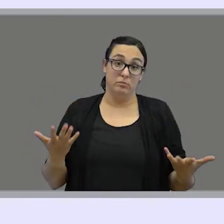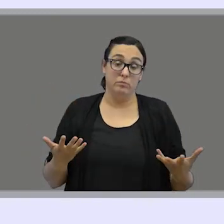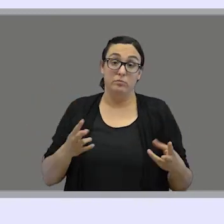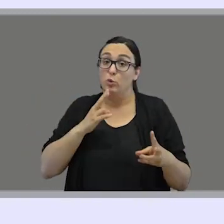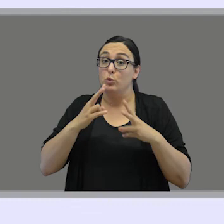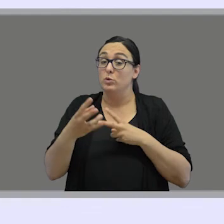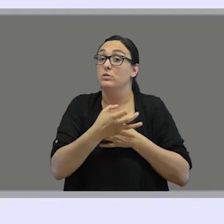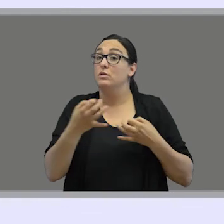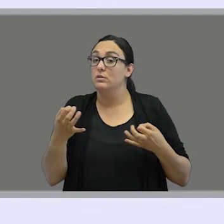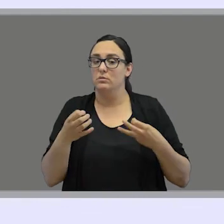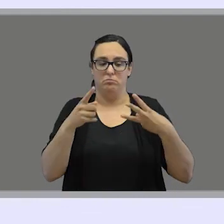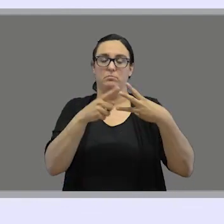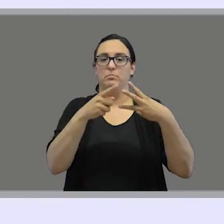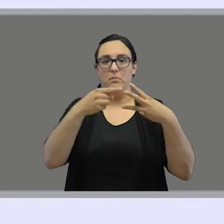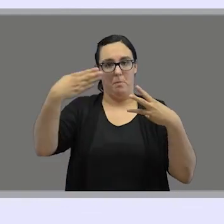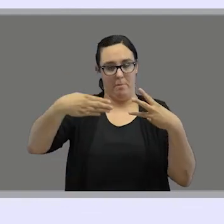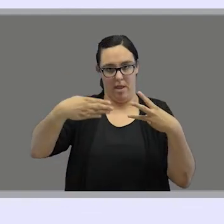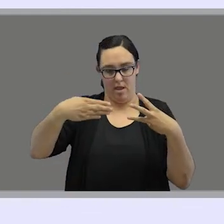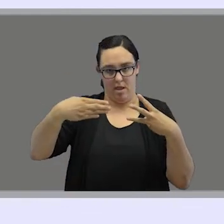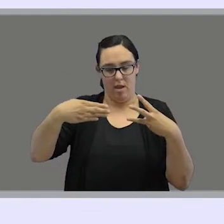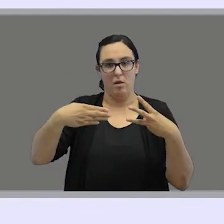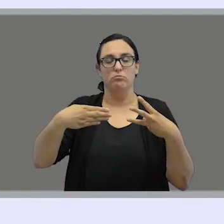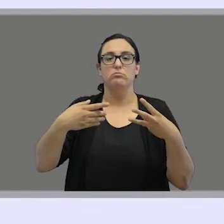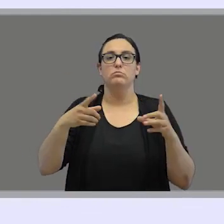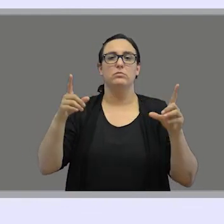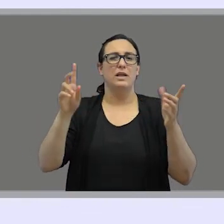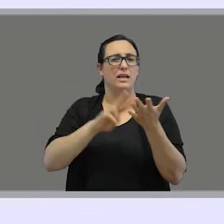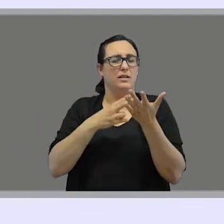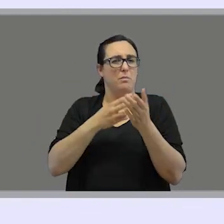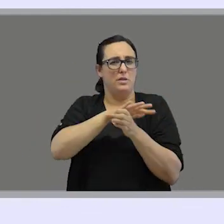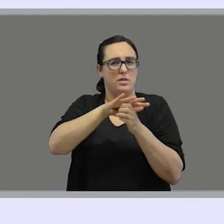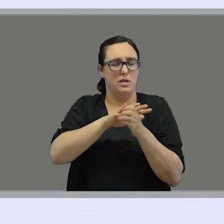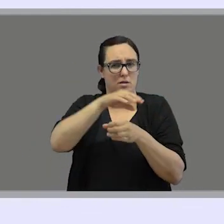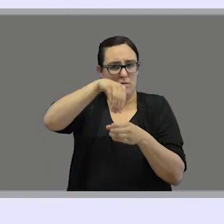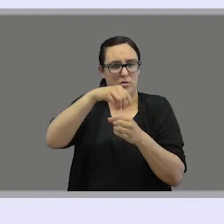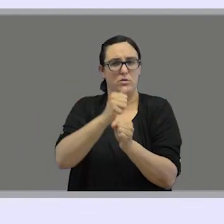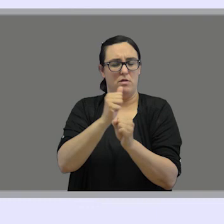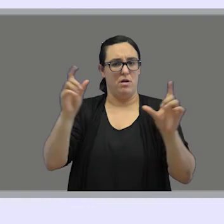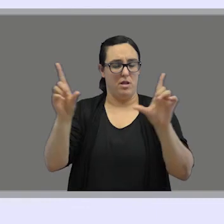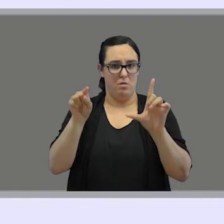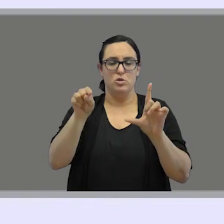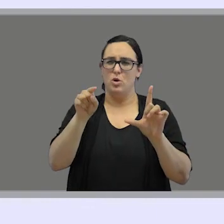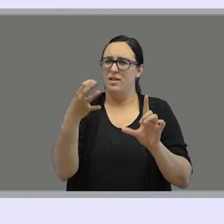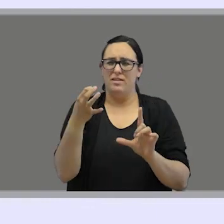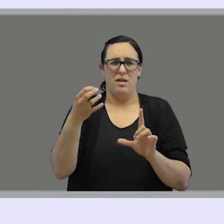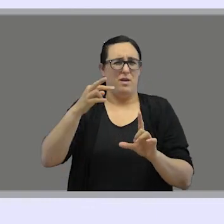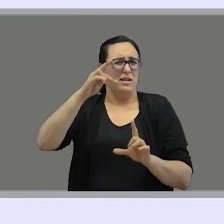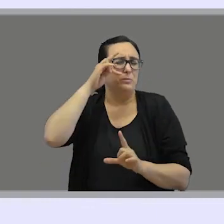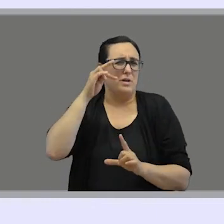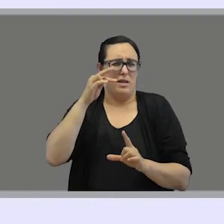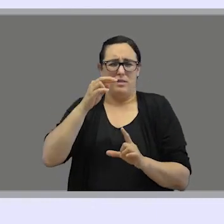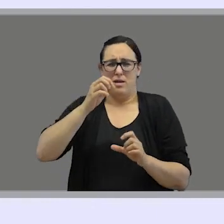And in this case, the right answer is B. So all media sign language interpreters should be highly skilled and